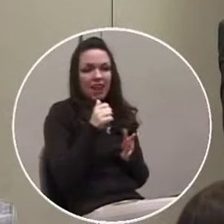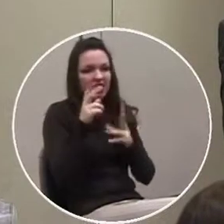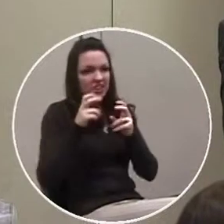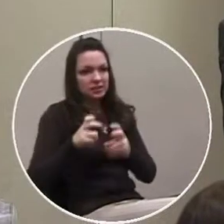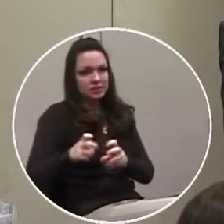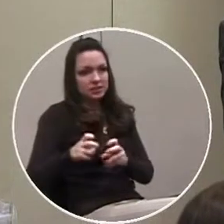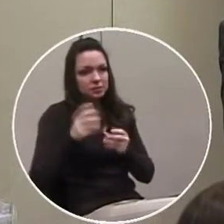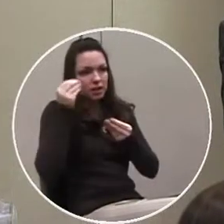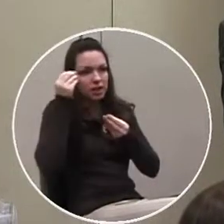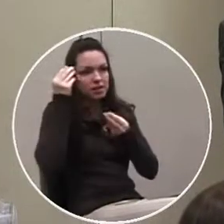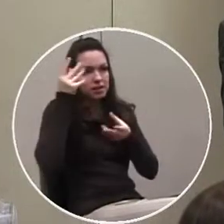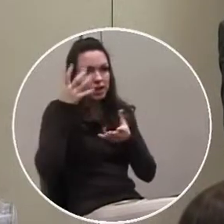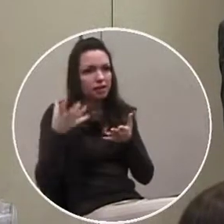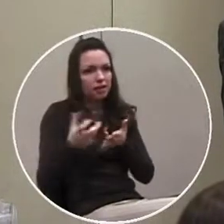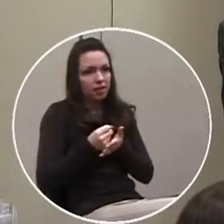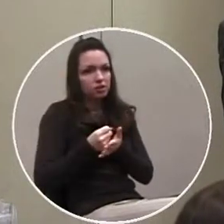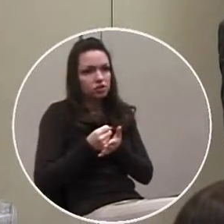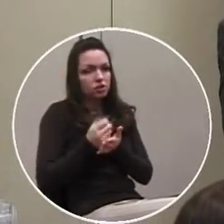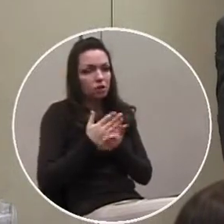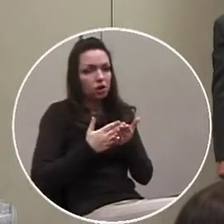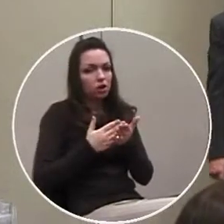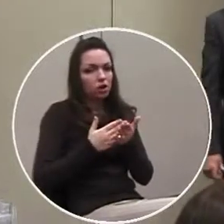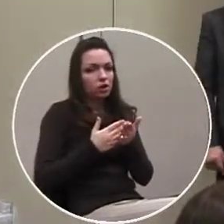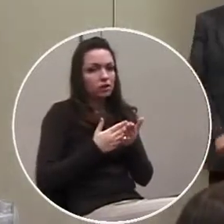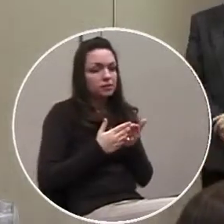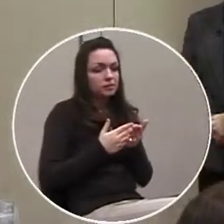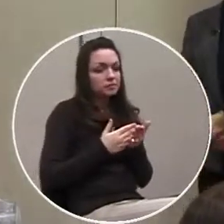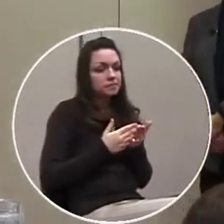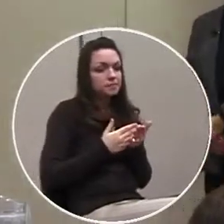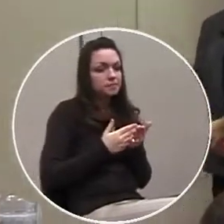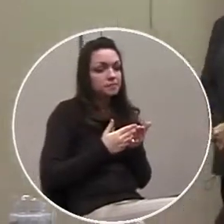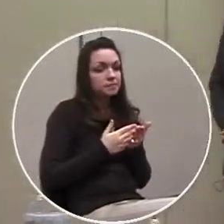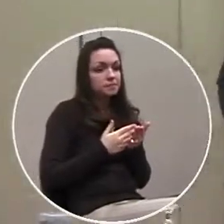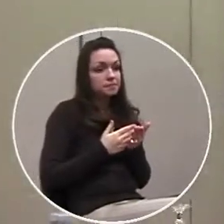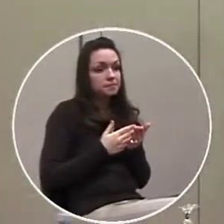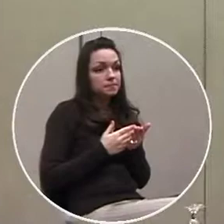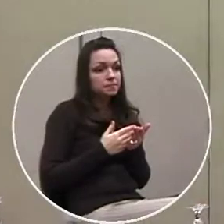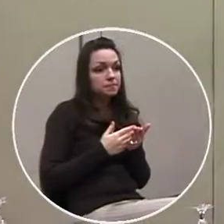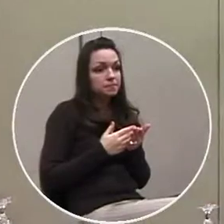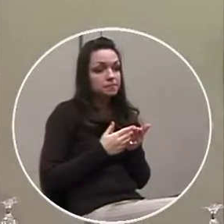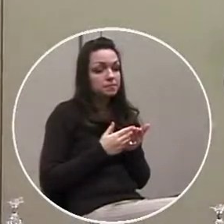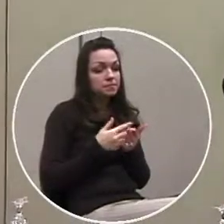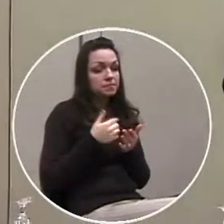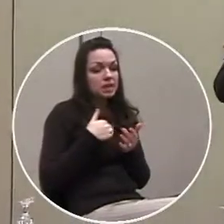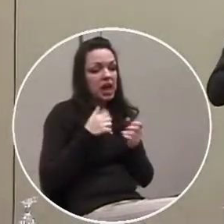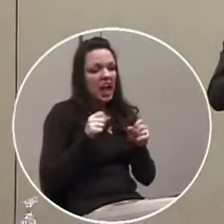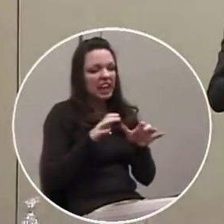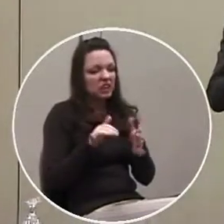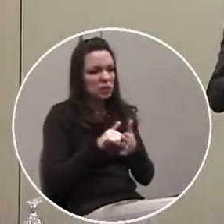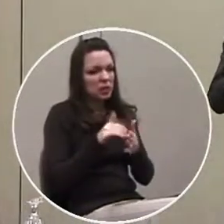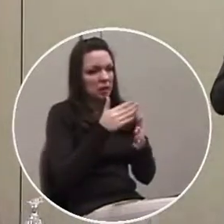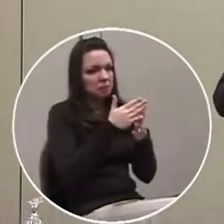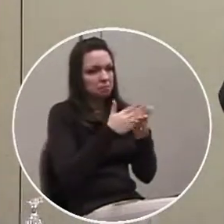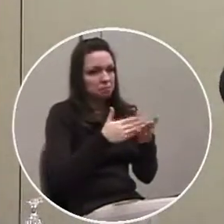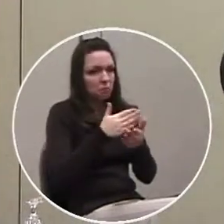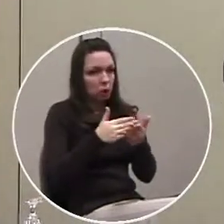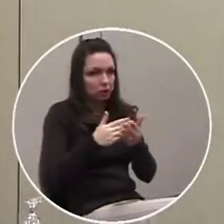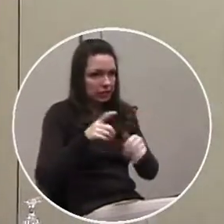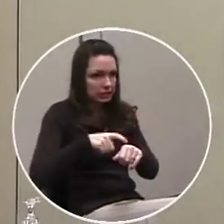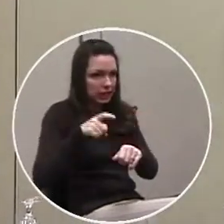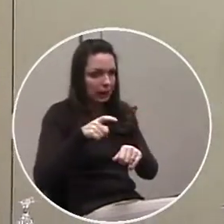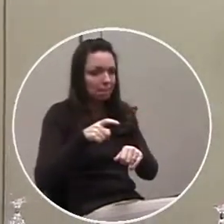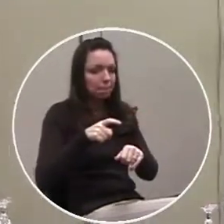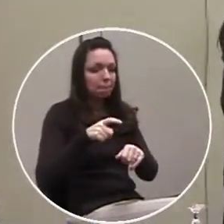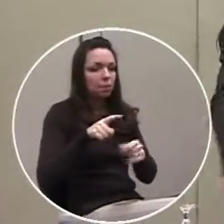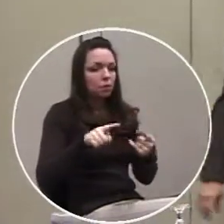collection side. In the assessment and data collection side, I can do those pieces at a time, right?